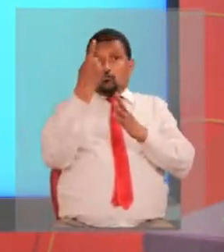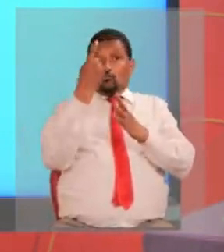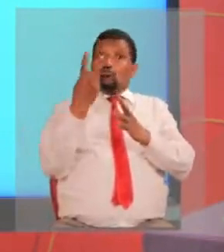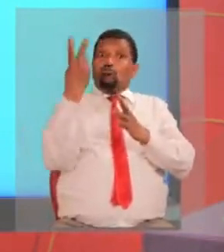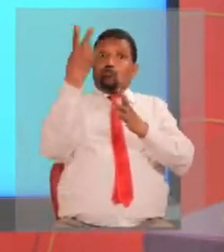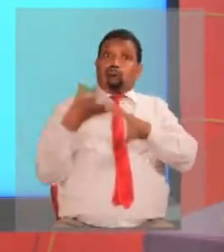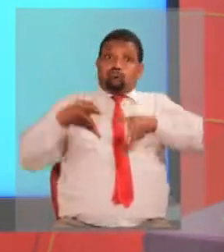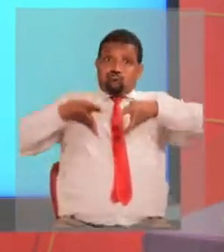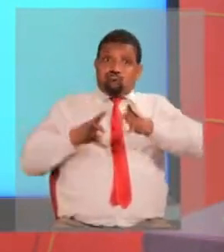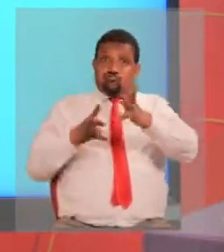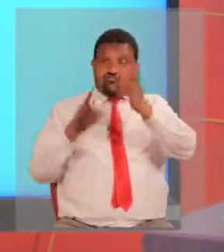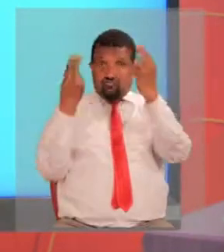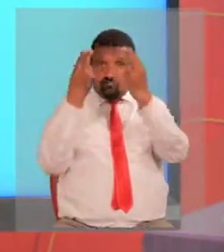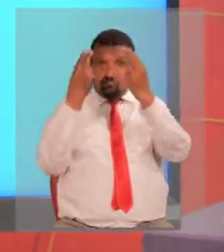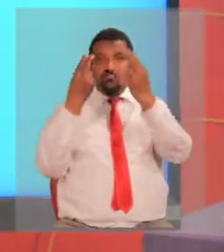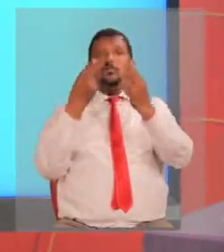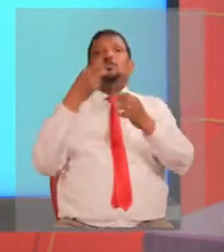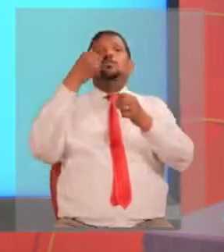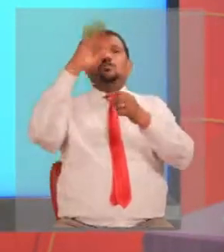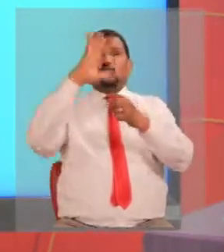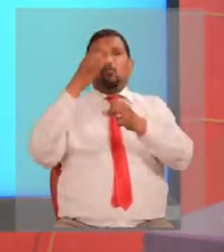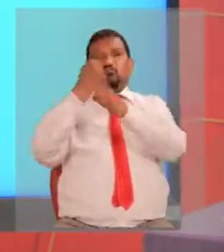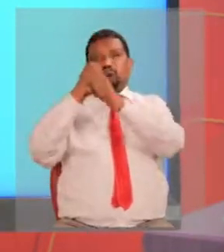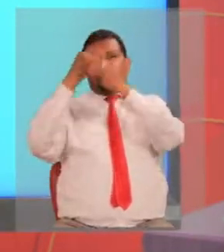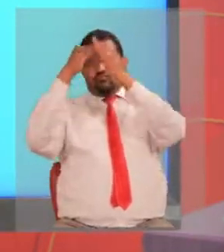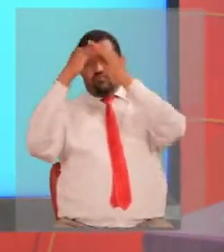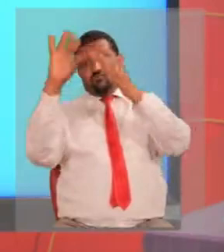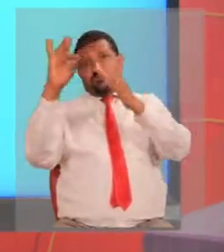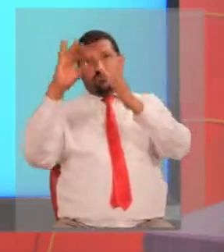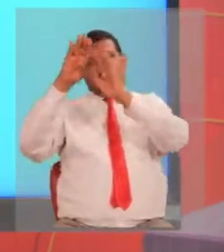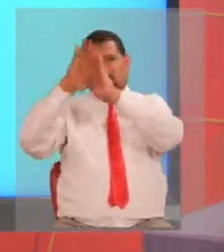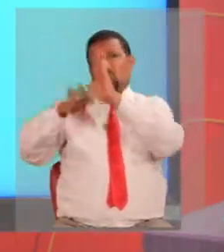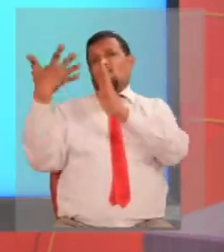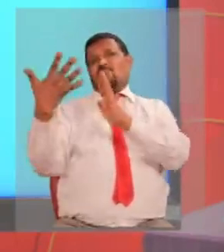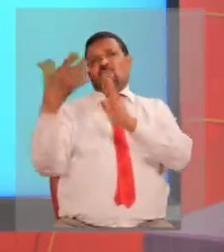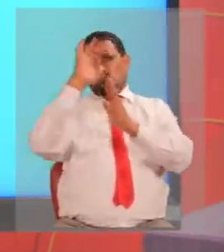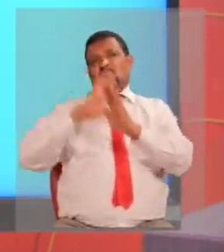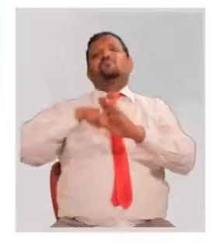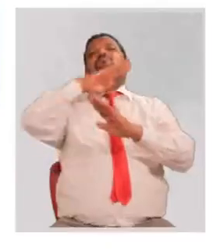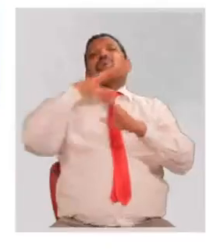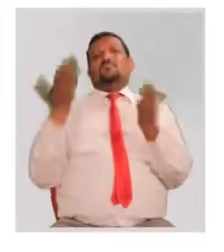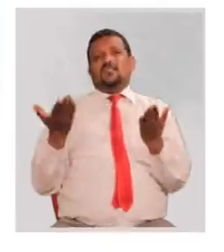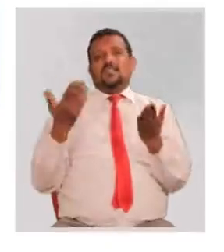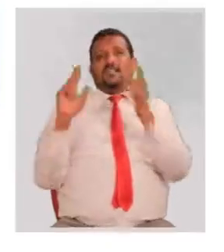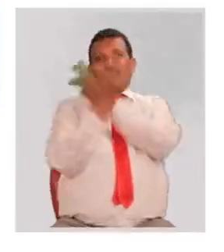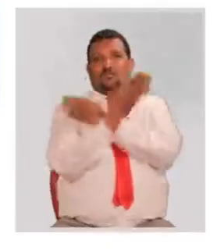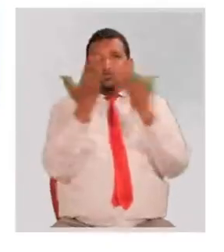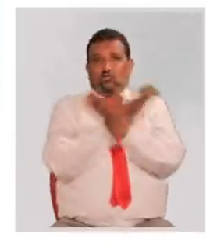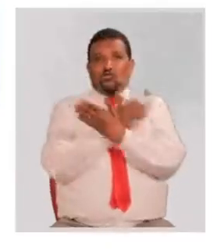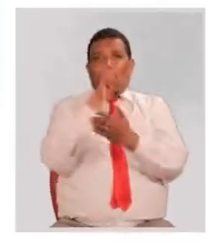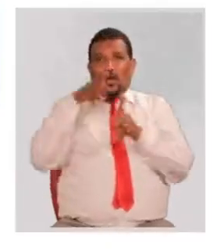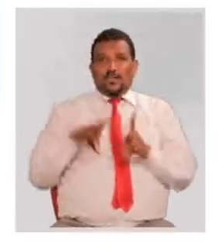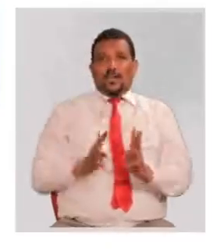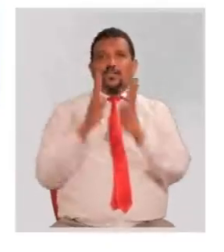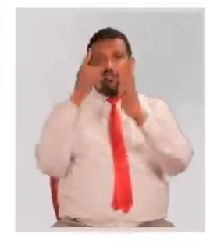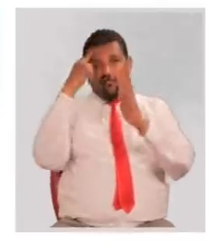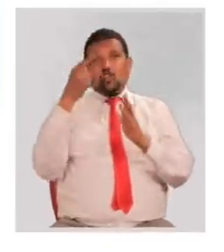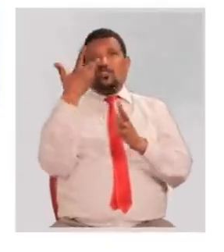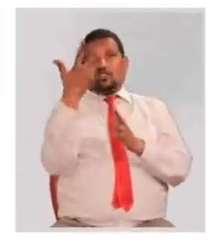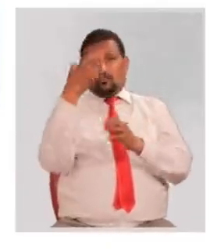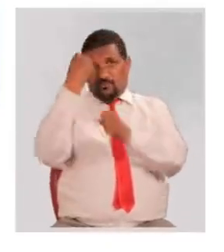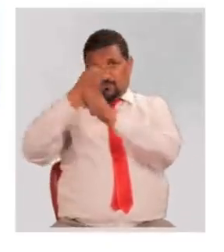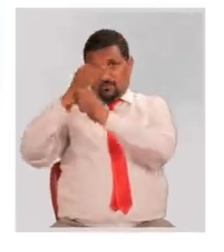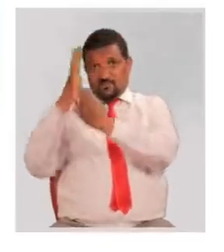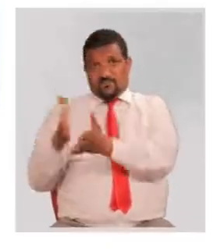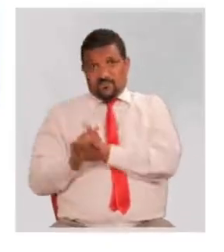if implement of the variable input labor decreases from 8 to 5, then we are substituting 1 tractor for 3